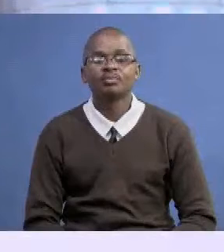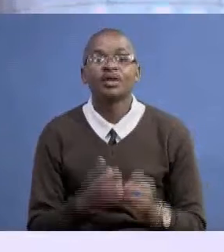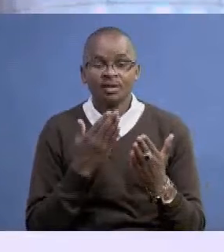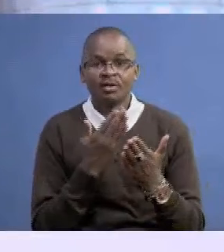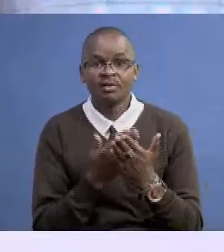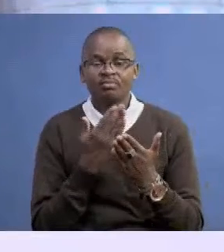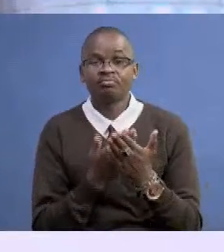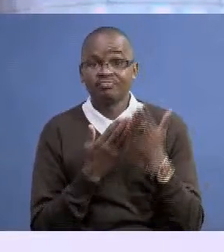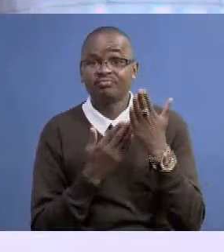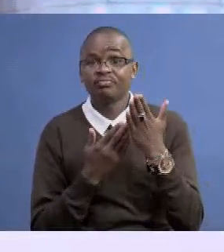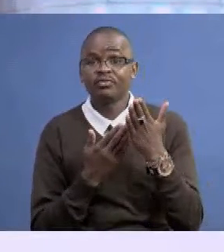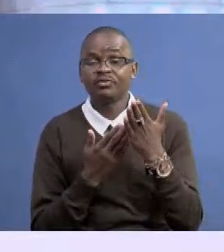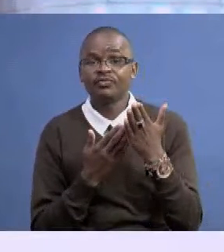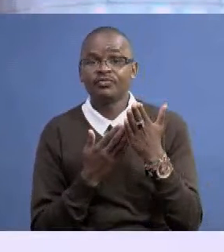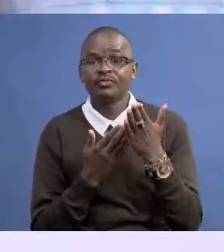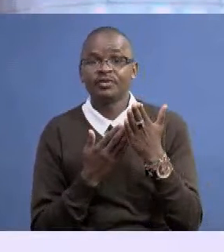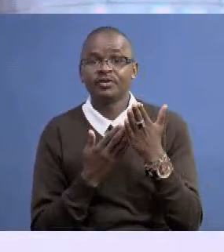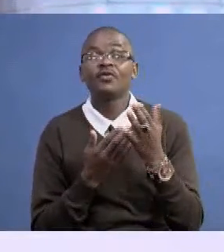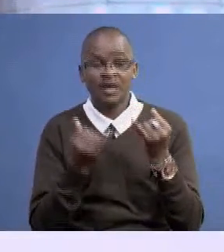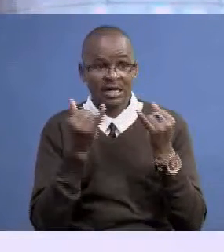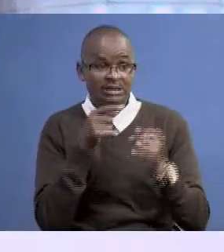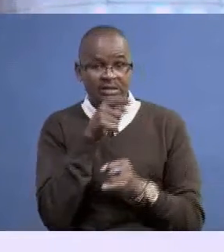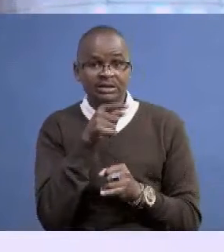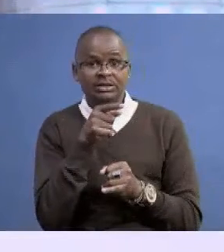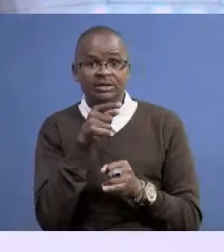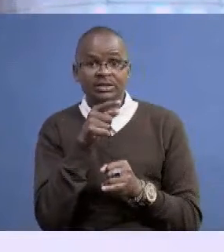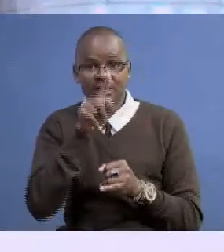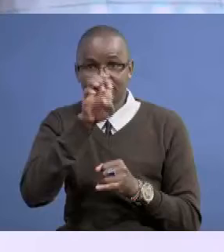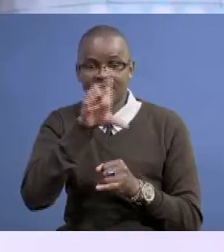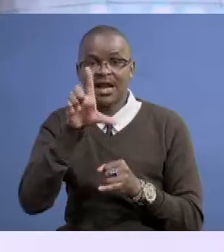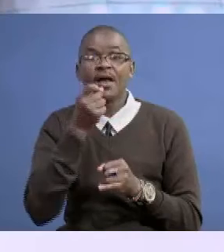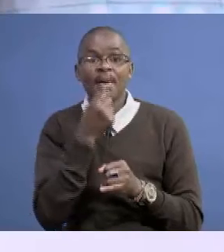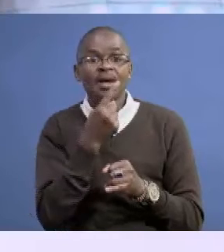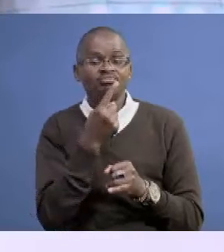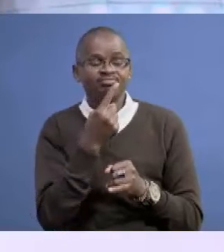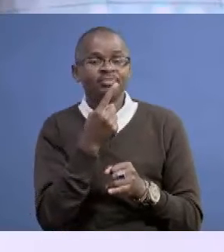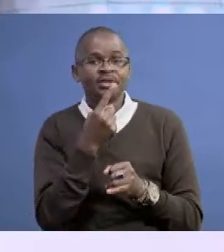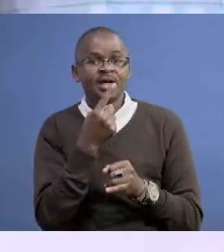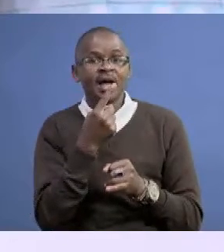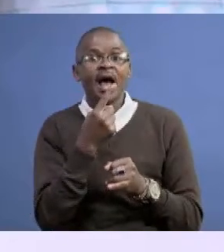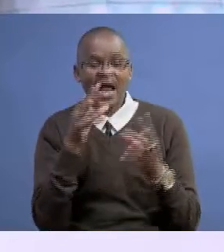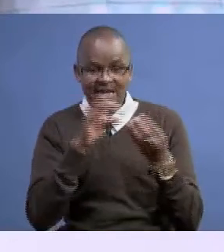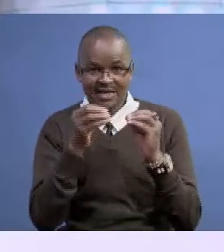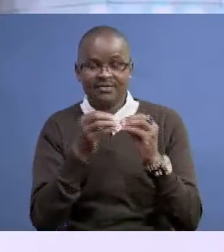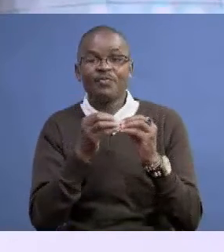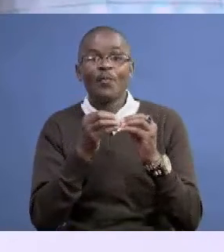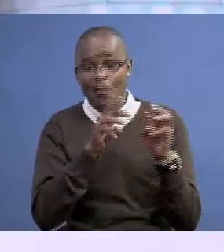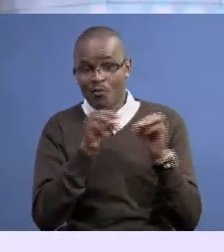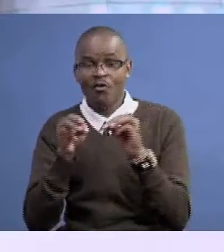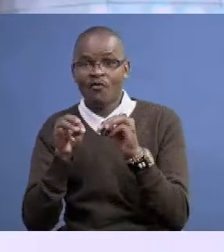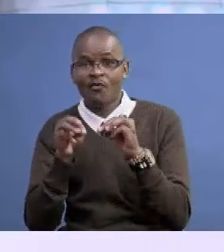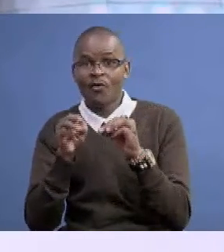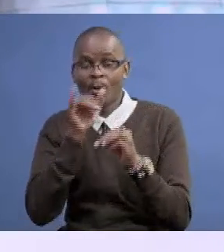Well, thank you, Oumo Nyango, for bringing us the latest in terms of telemedicine. Quite an innovative move